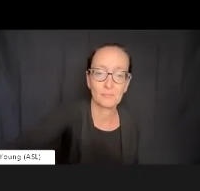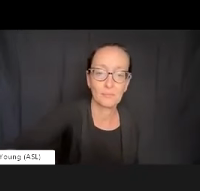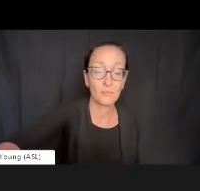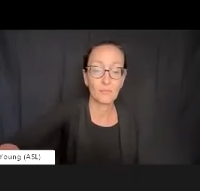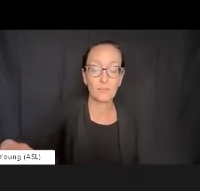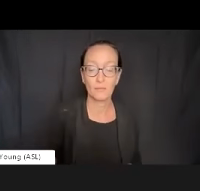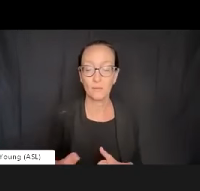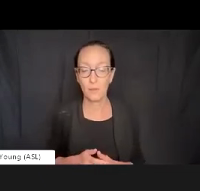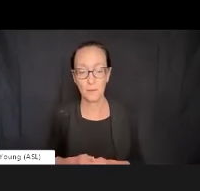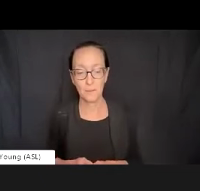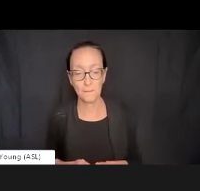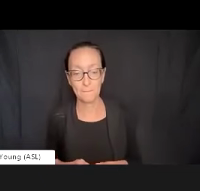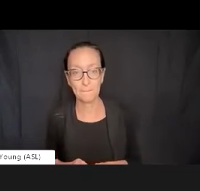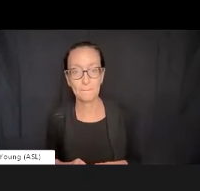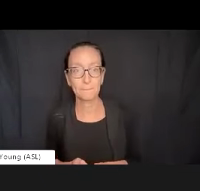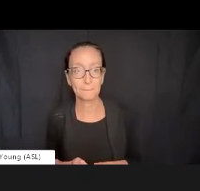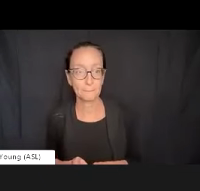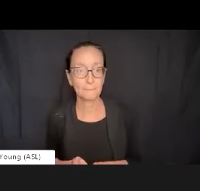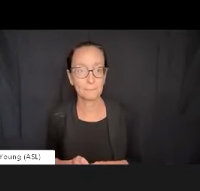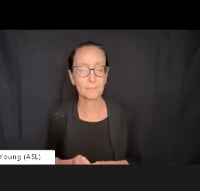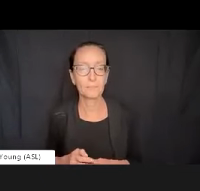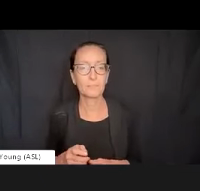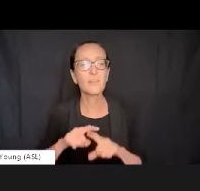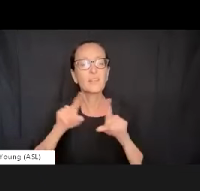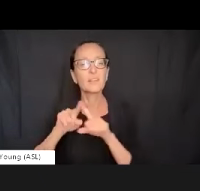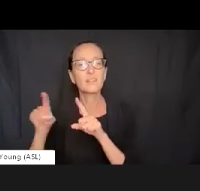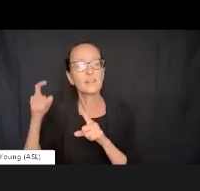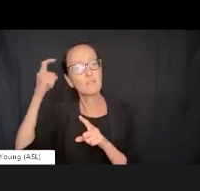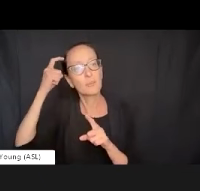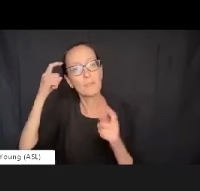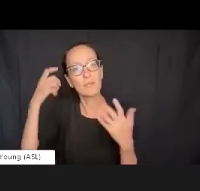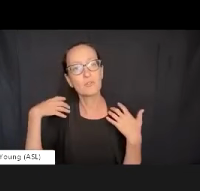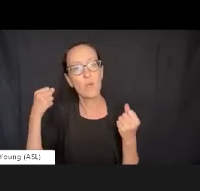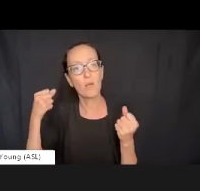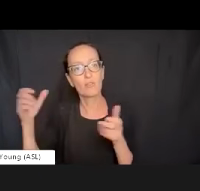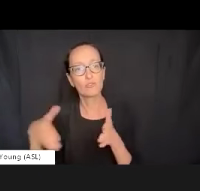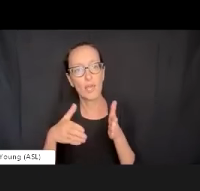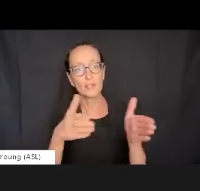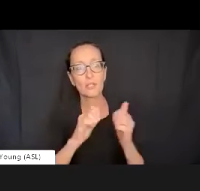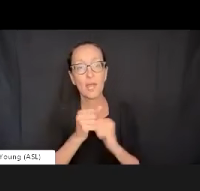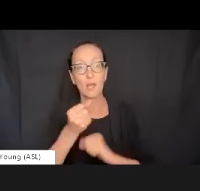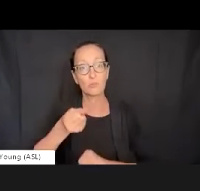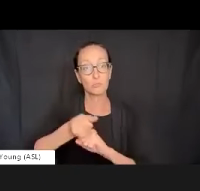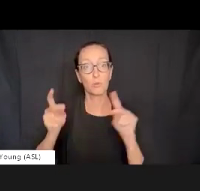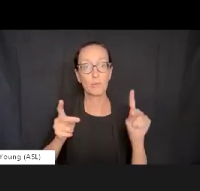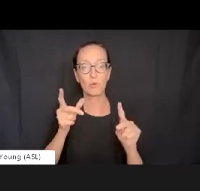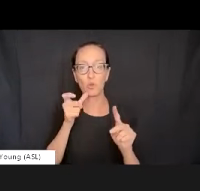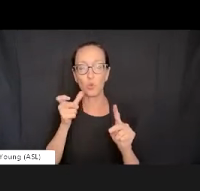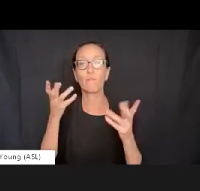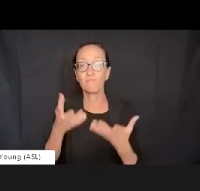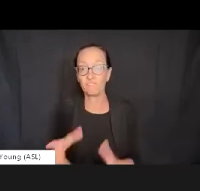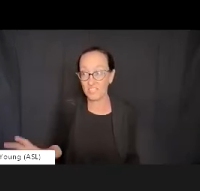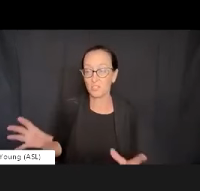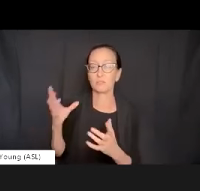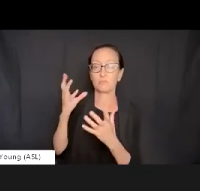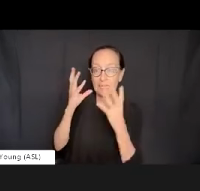So when we talk about, we're going to talk about different mental health strategies to support people in the recovery and the aftermath of mass